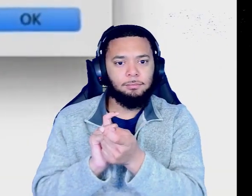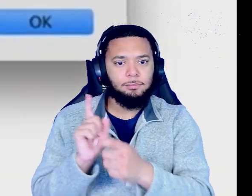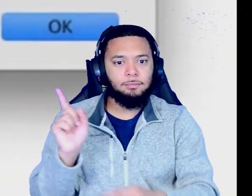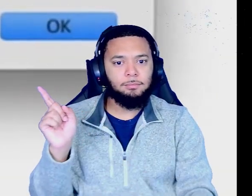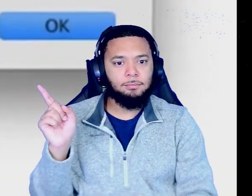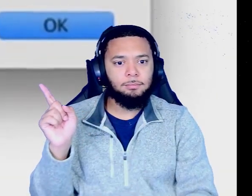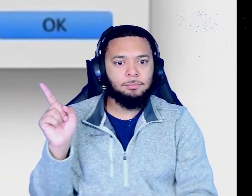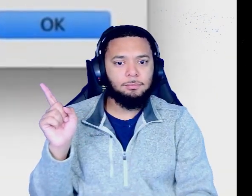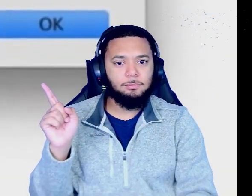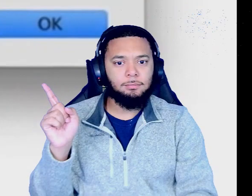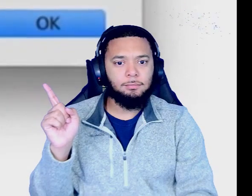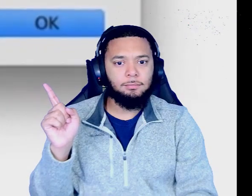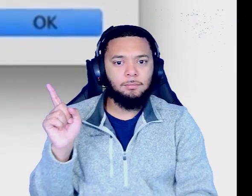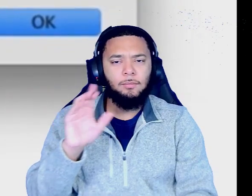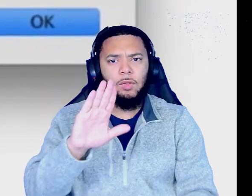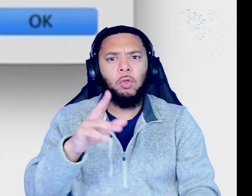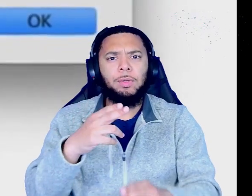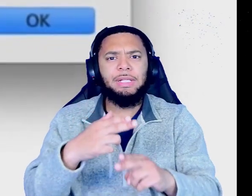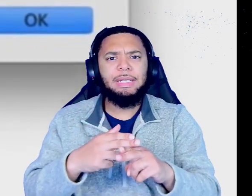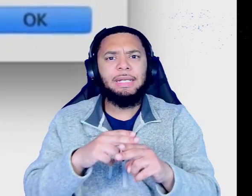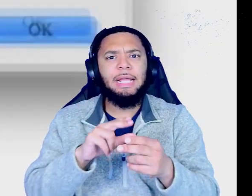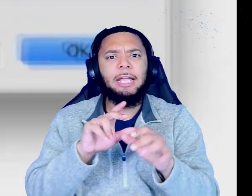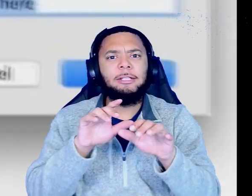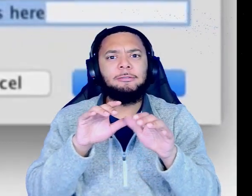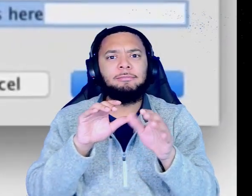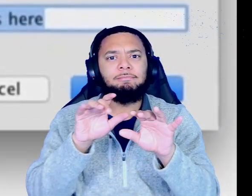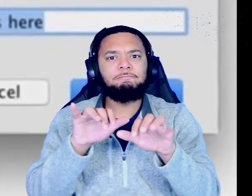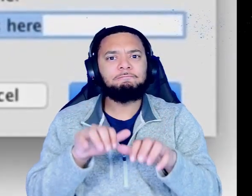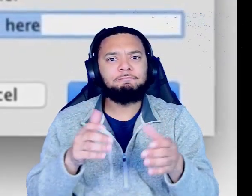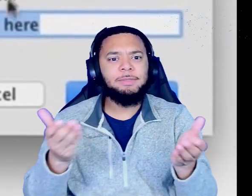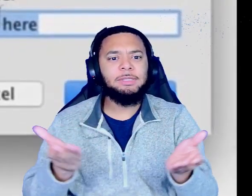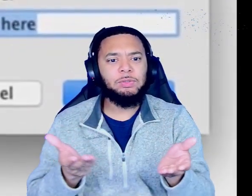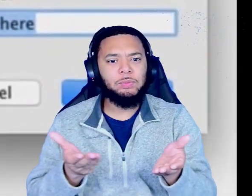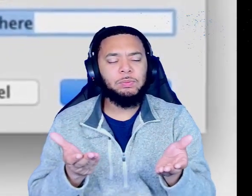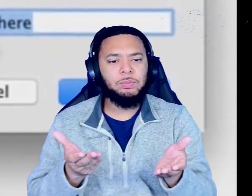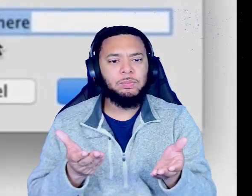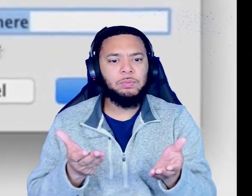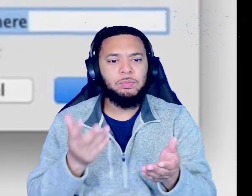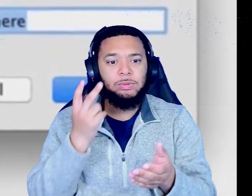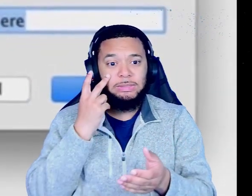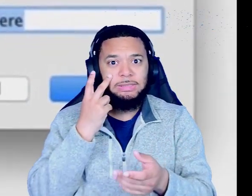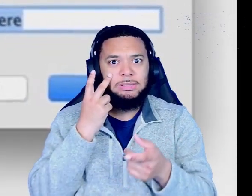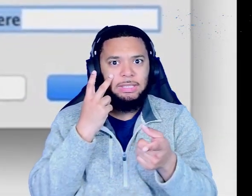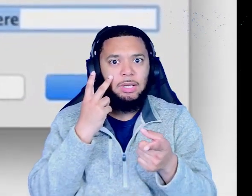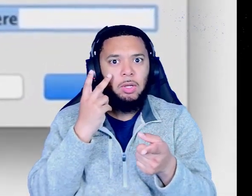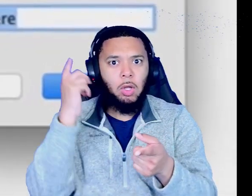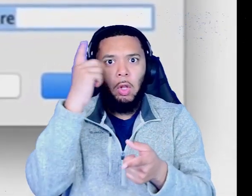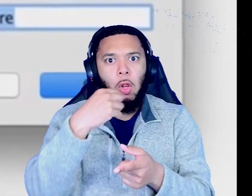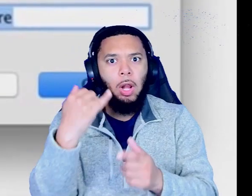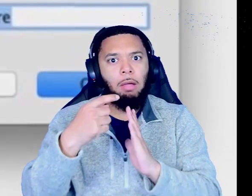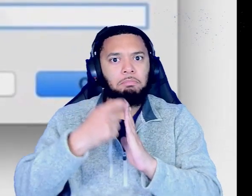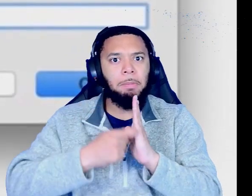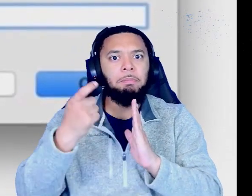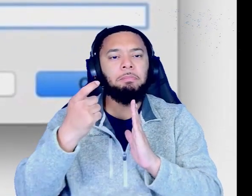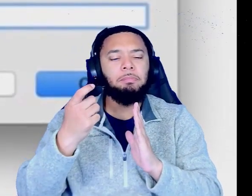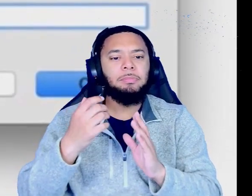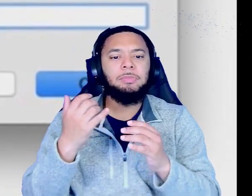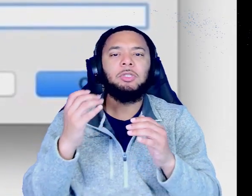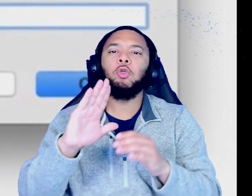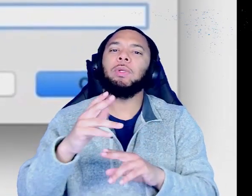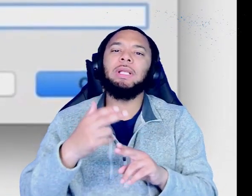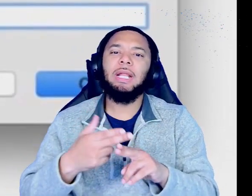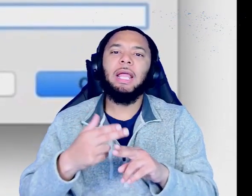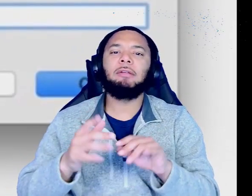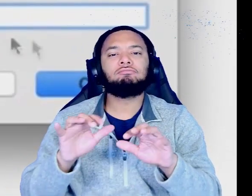You see where that your name goes here shows up. Now it looks like a default value. So now you can type in your